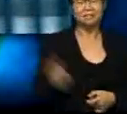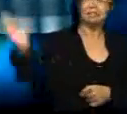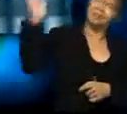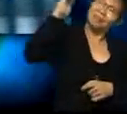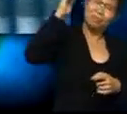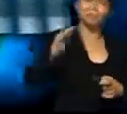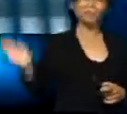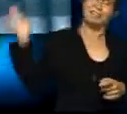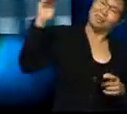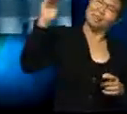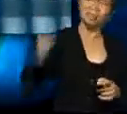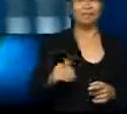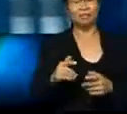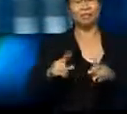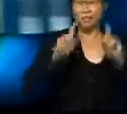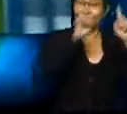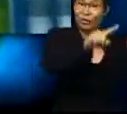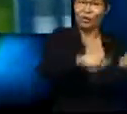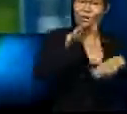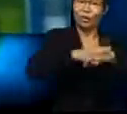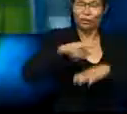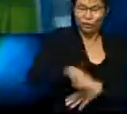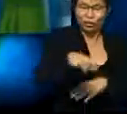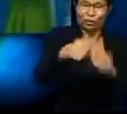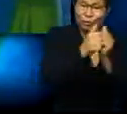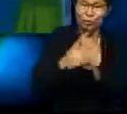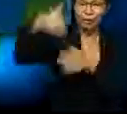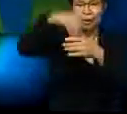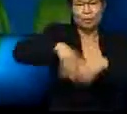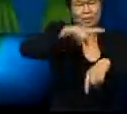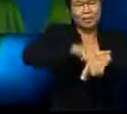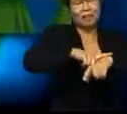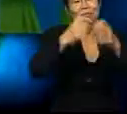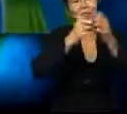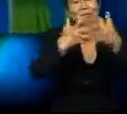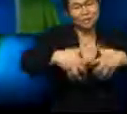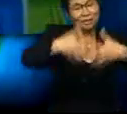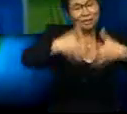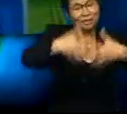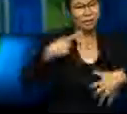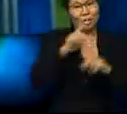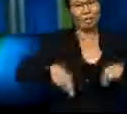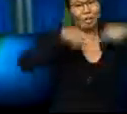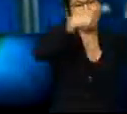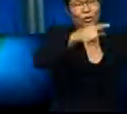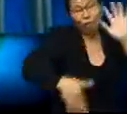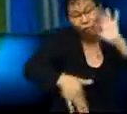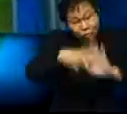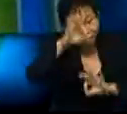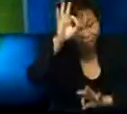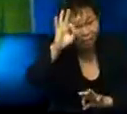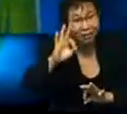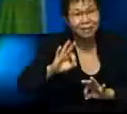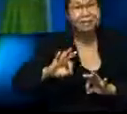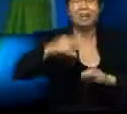Come on, you are going on a trip with me in my time machine. We are going to find out